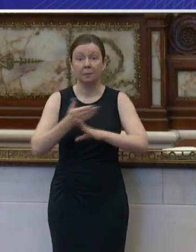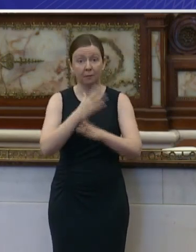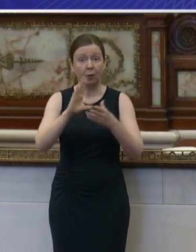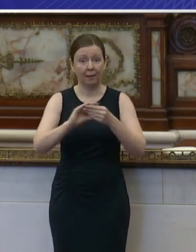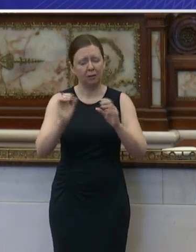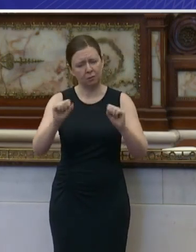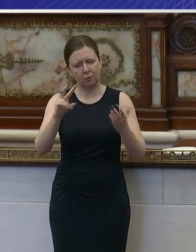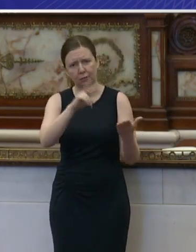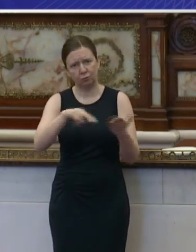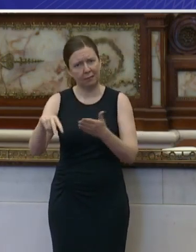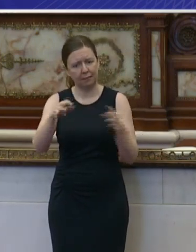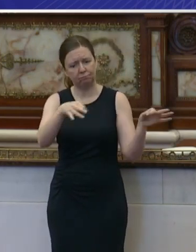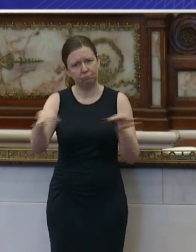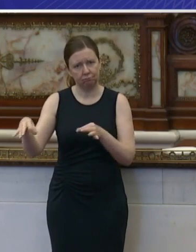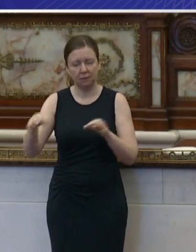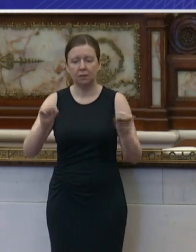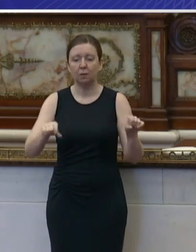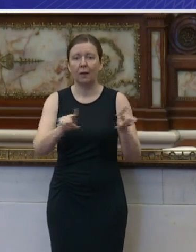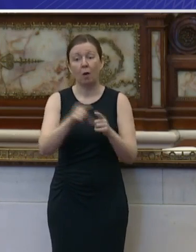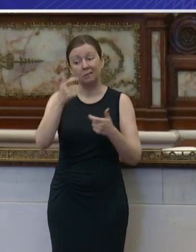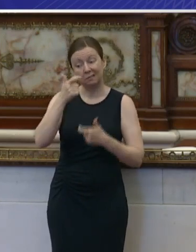and can also be found on